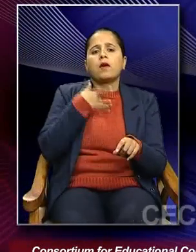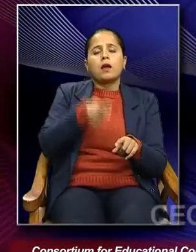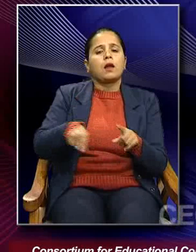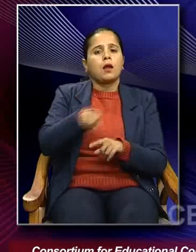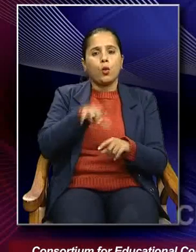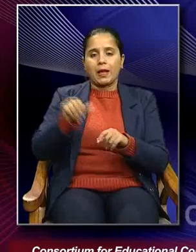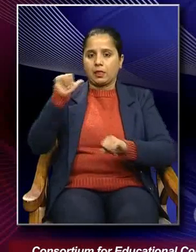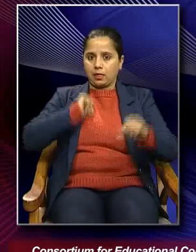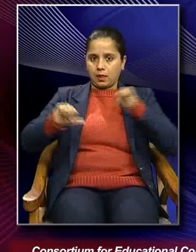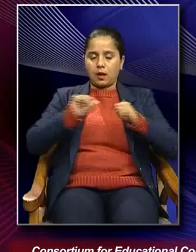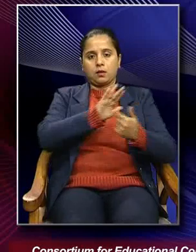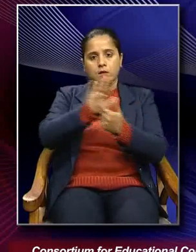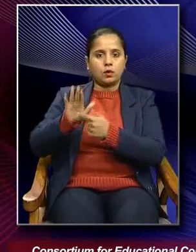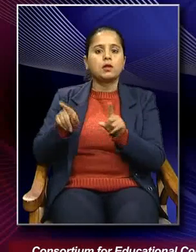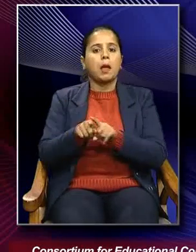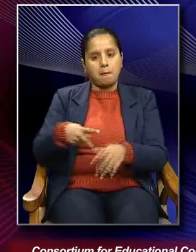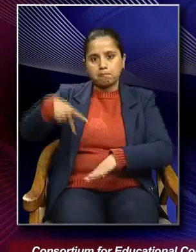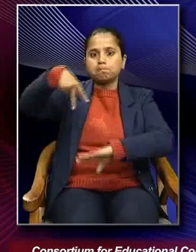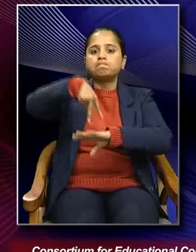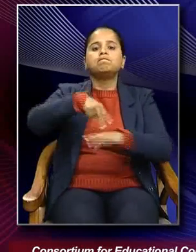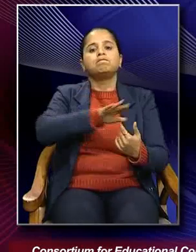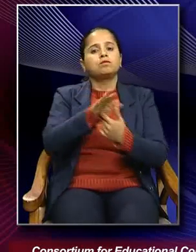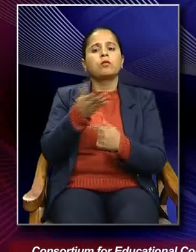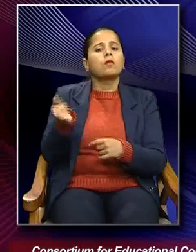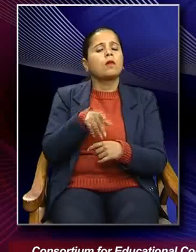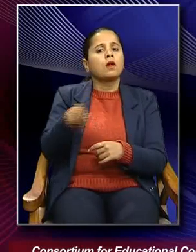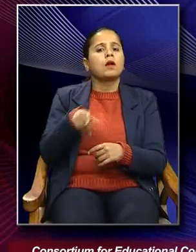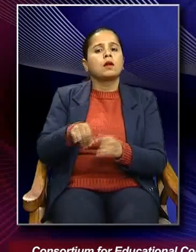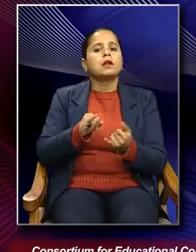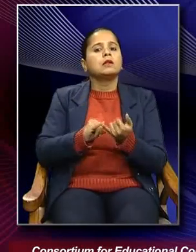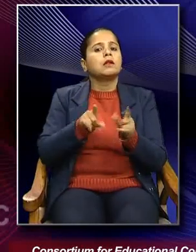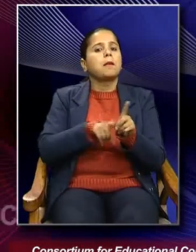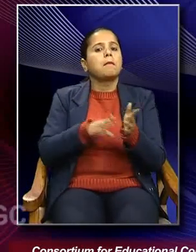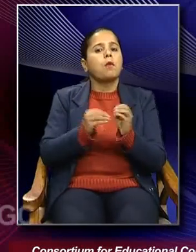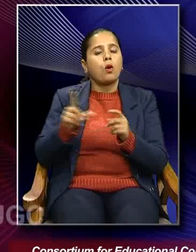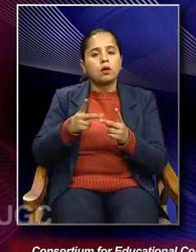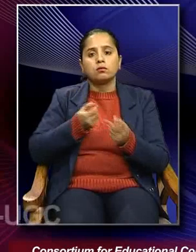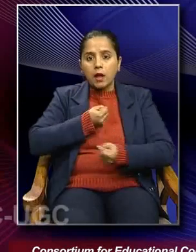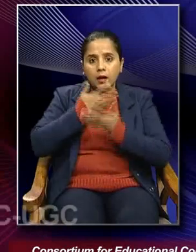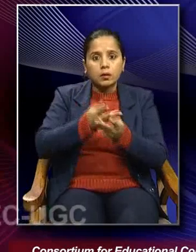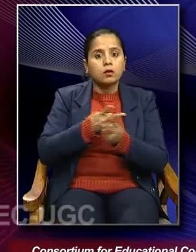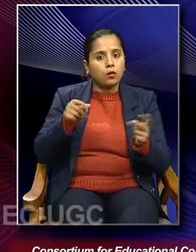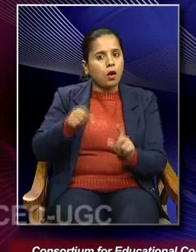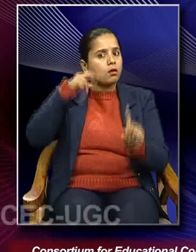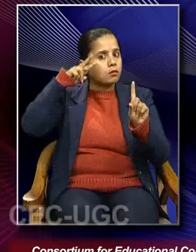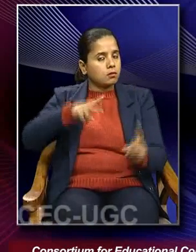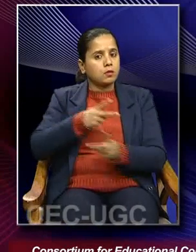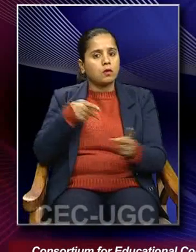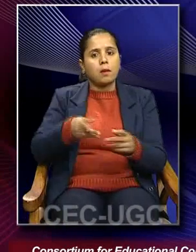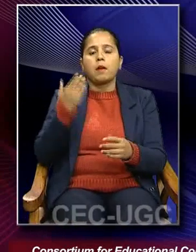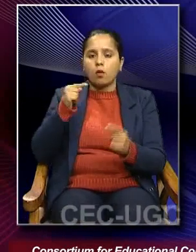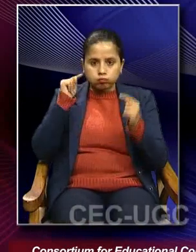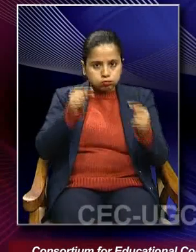or theatre. This comes in from the symbolic interactionism perspective, where it is